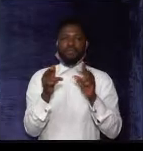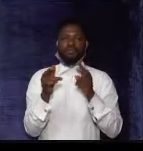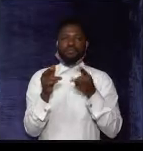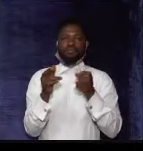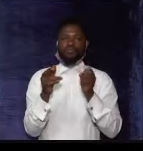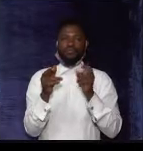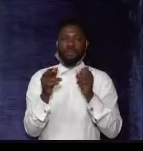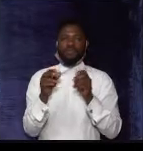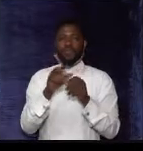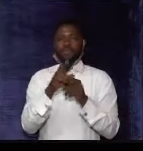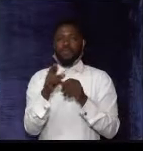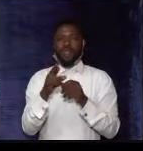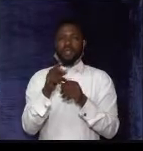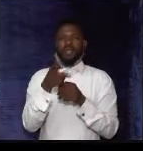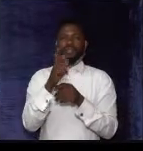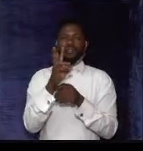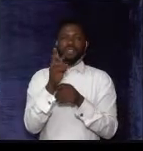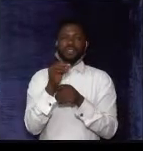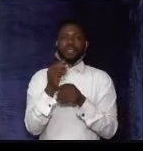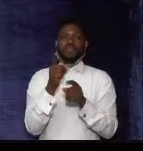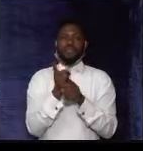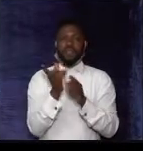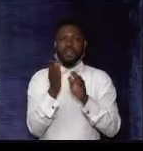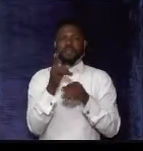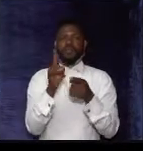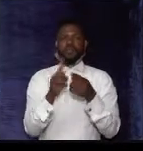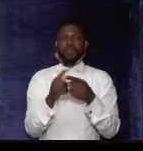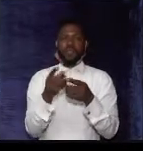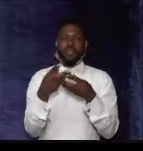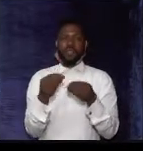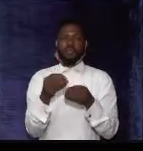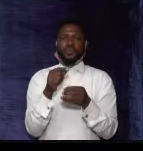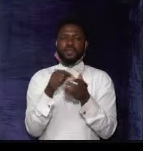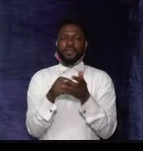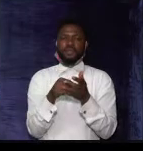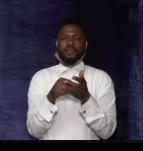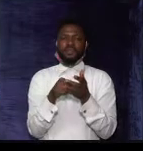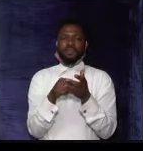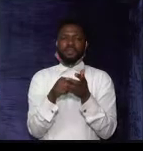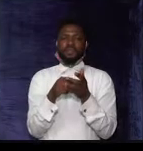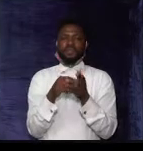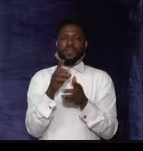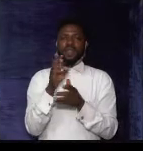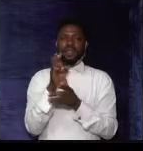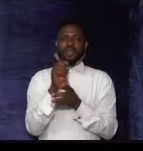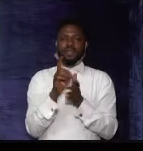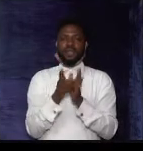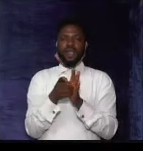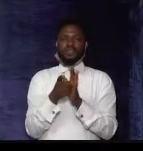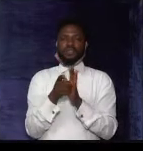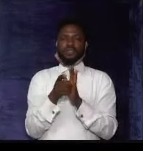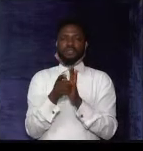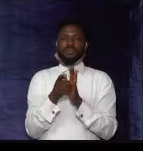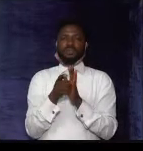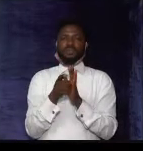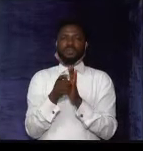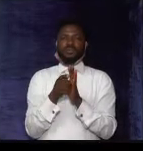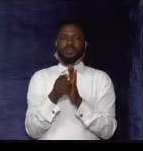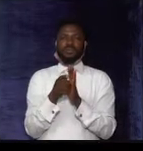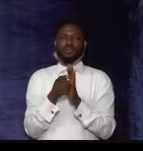sign, you have 360 degrees, my friend. So I'll just leave you to solve this in 10